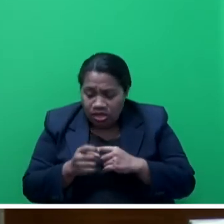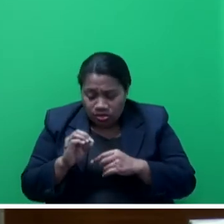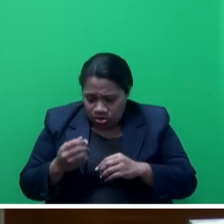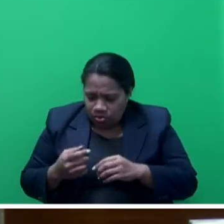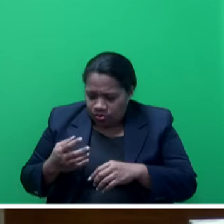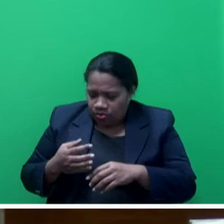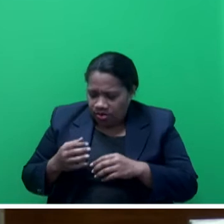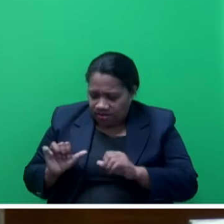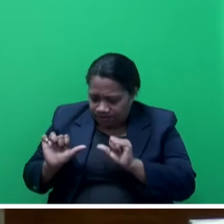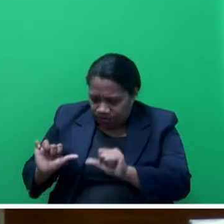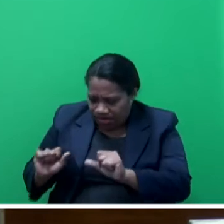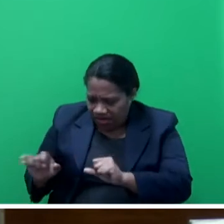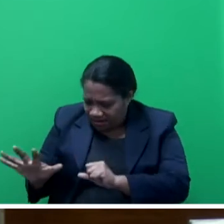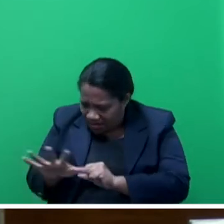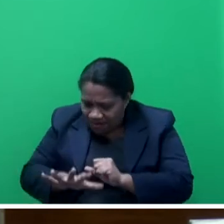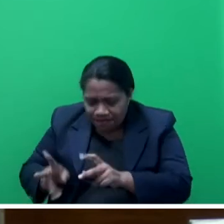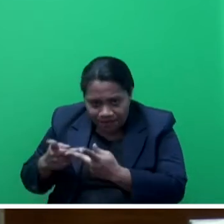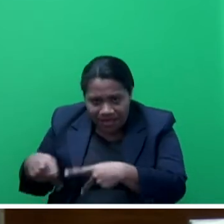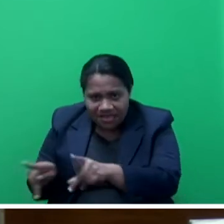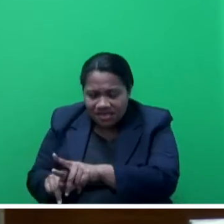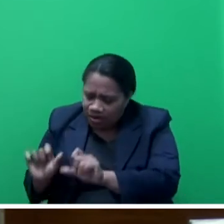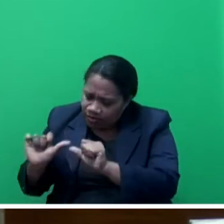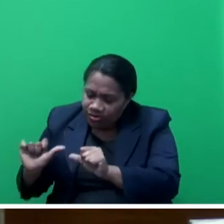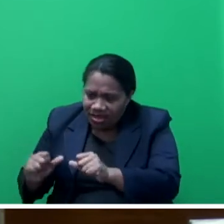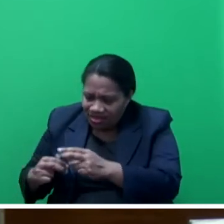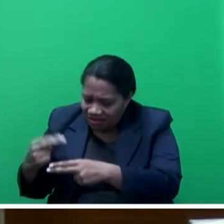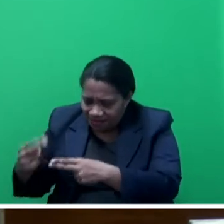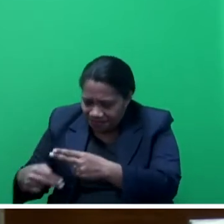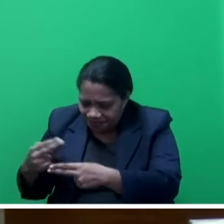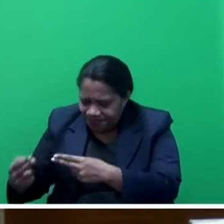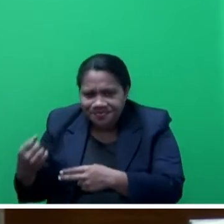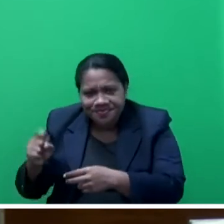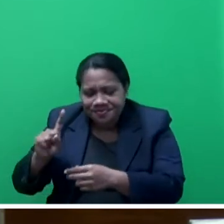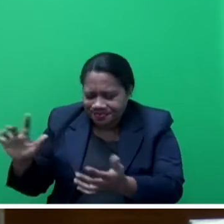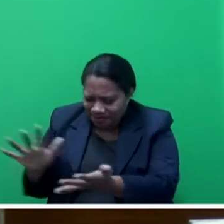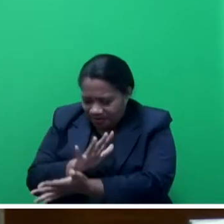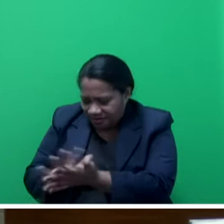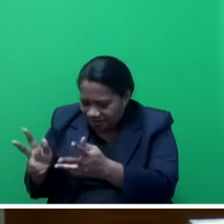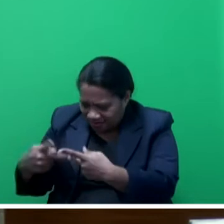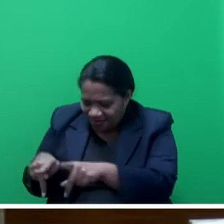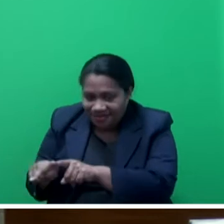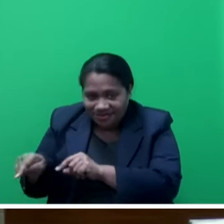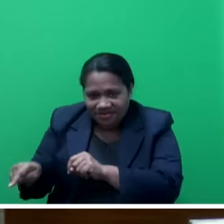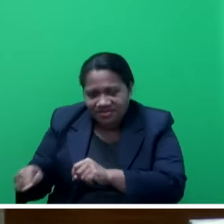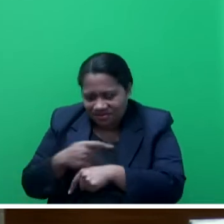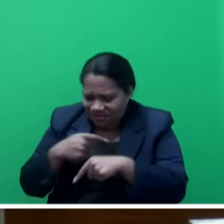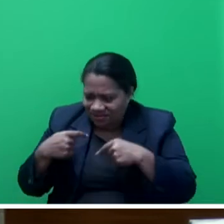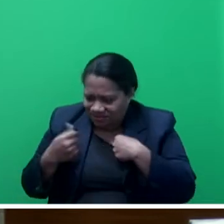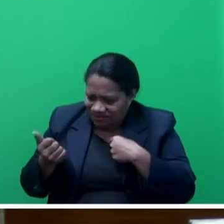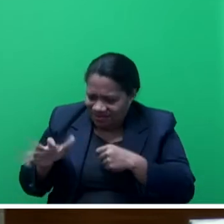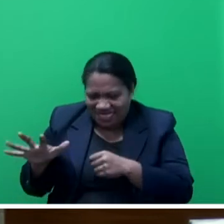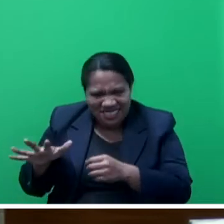site. No one kind of damages the infrastructure that we have constructed. There are also other issues